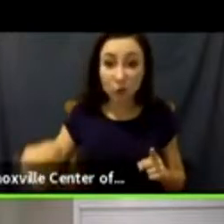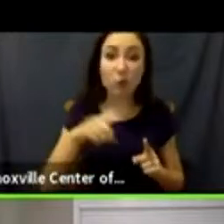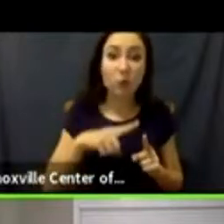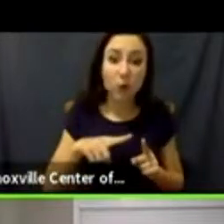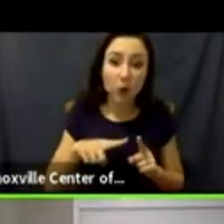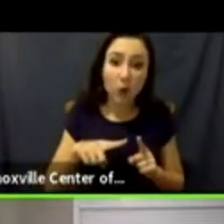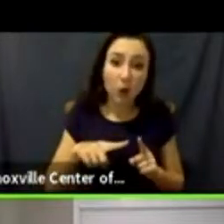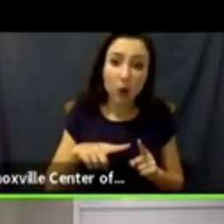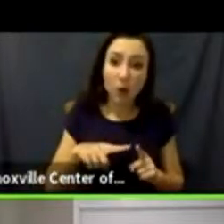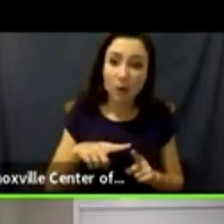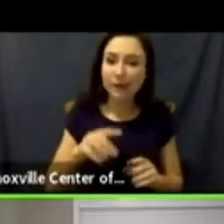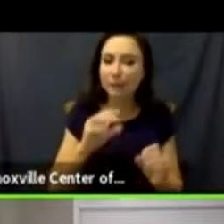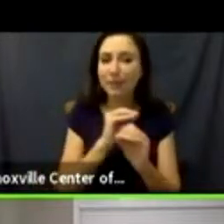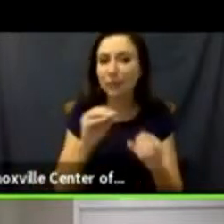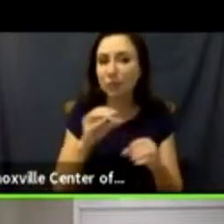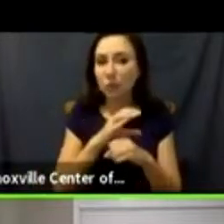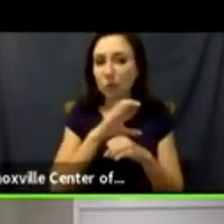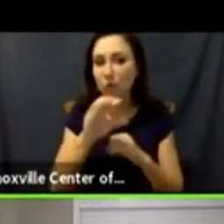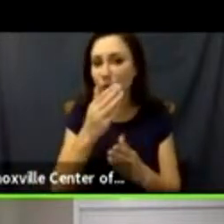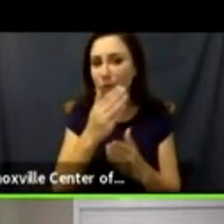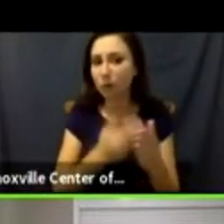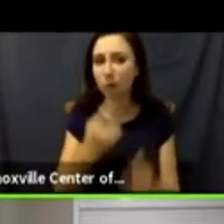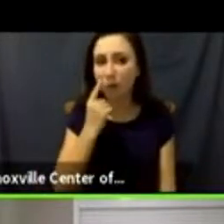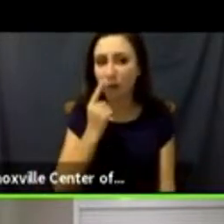there's no enforcement provision to this.